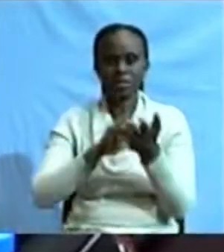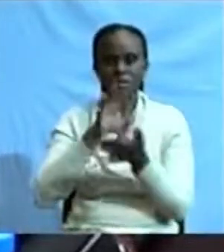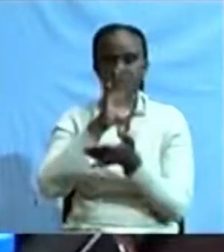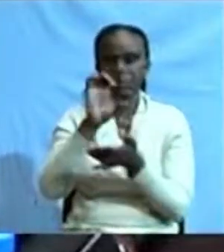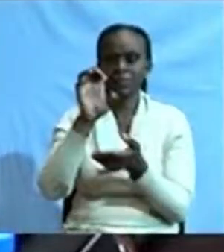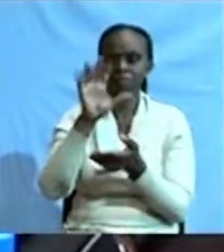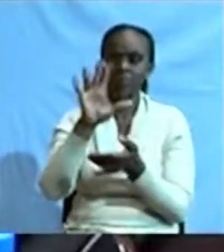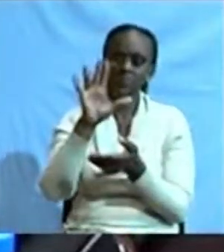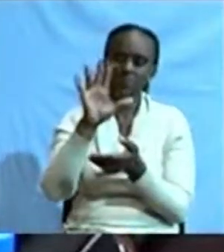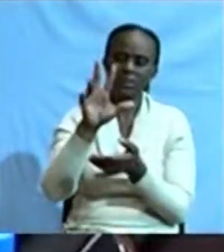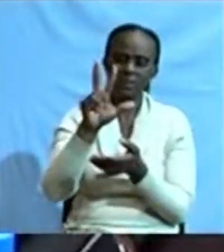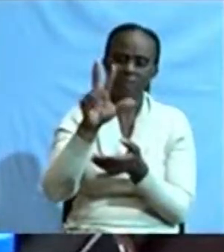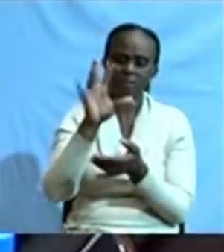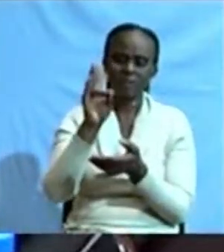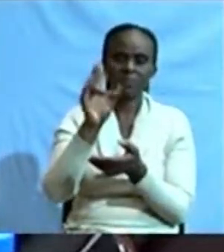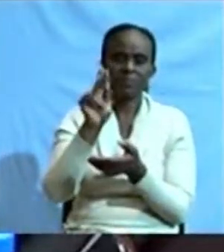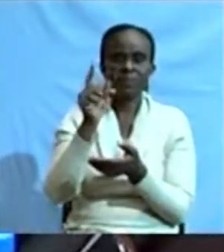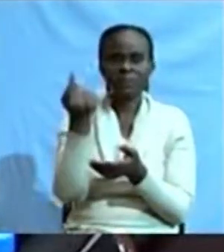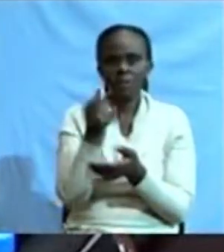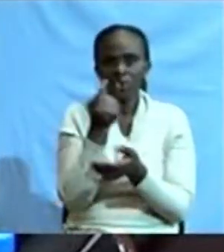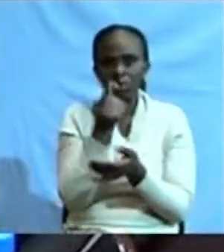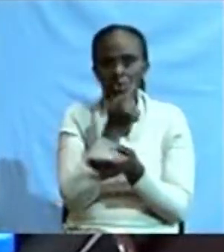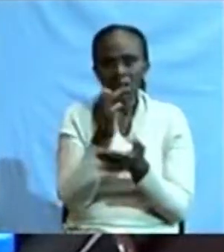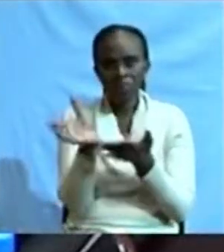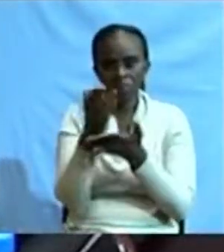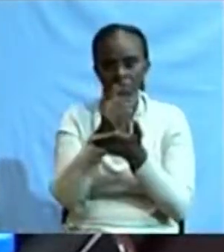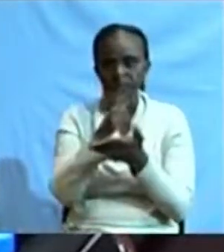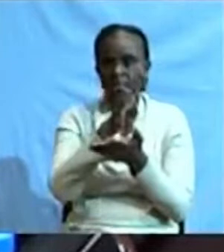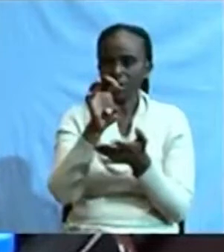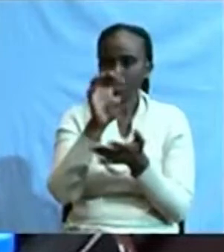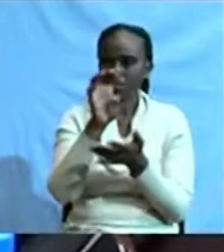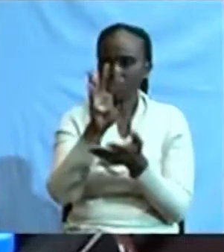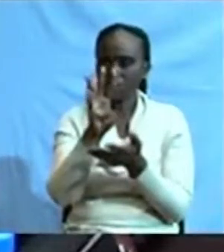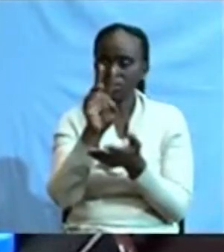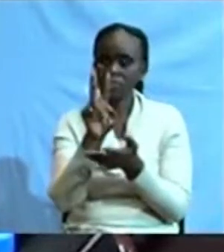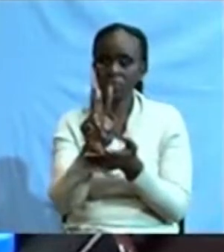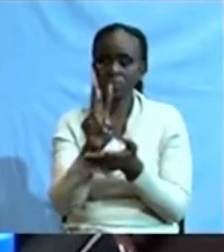1,606,537 kwacha. They only collected